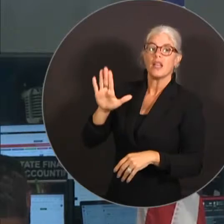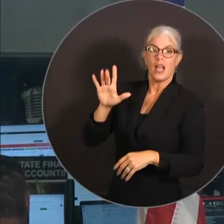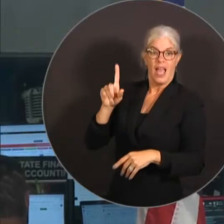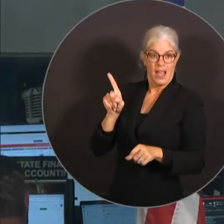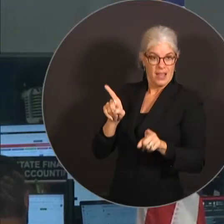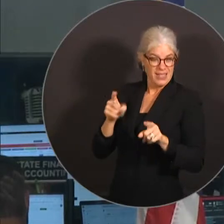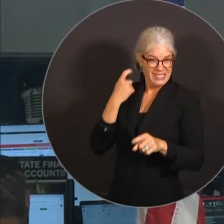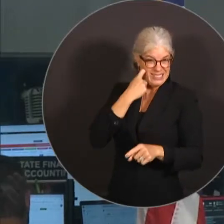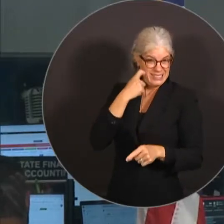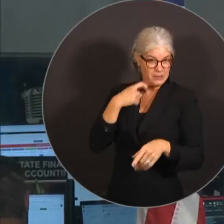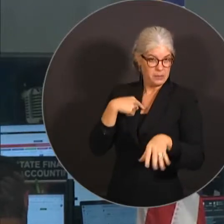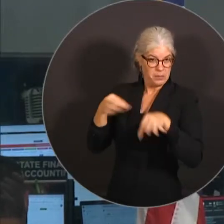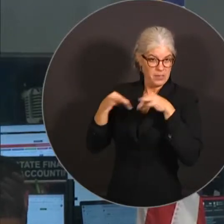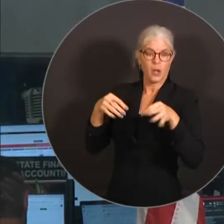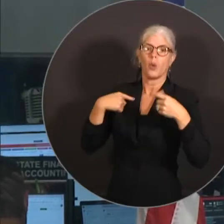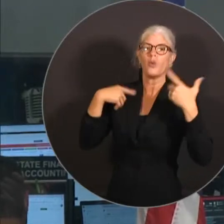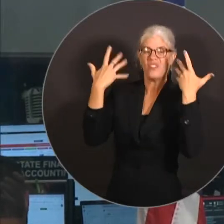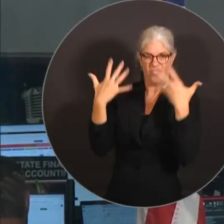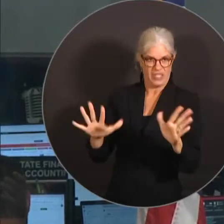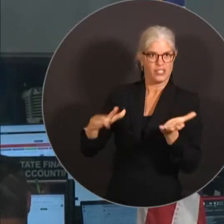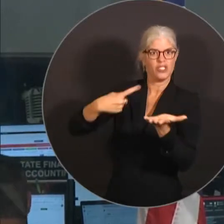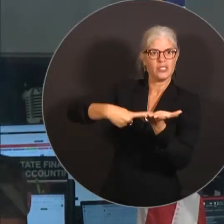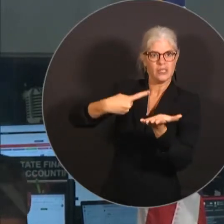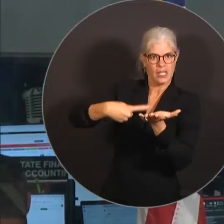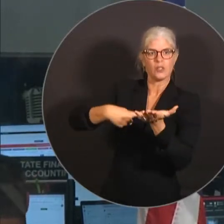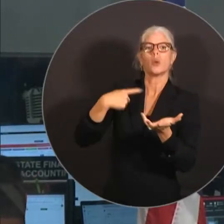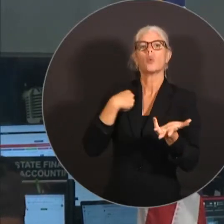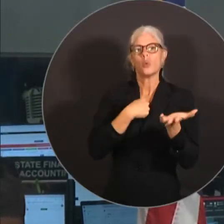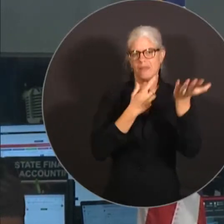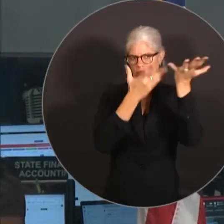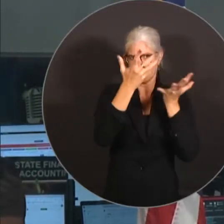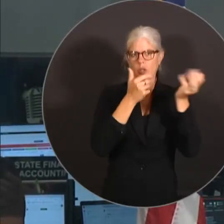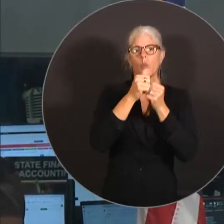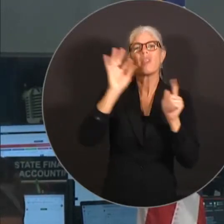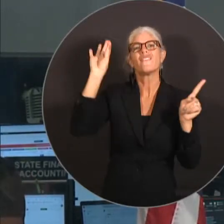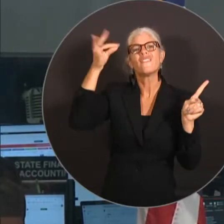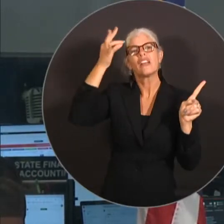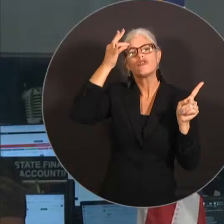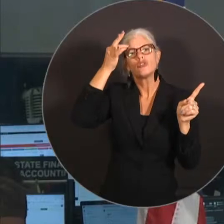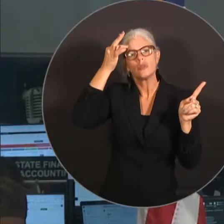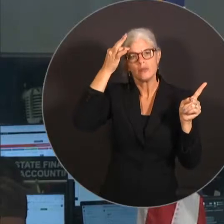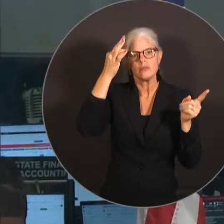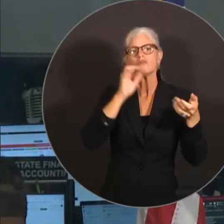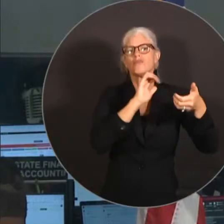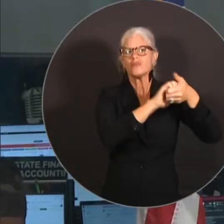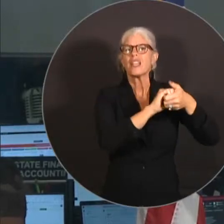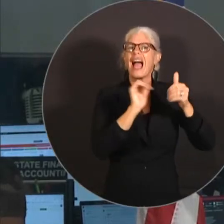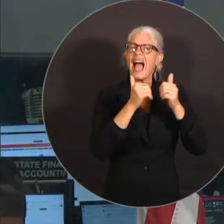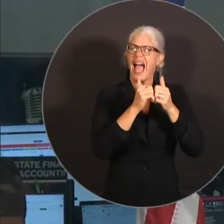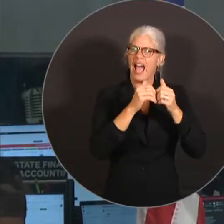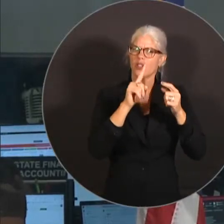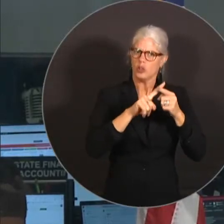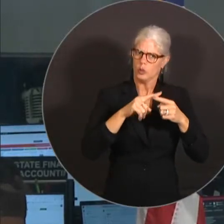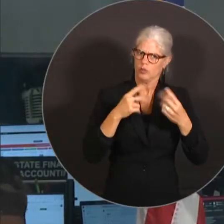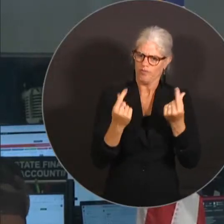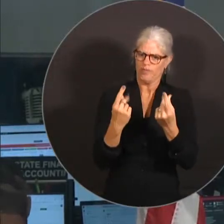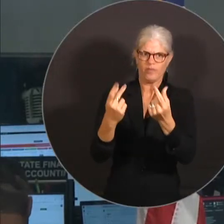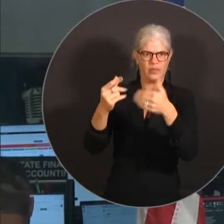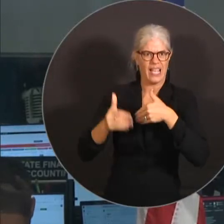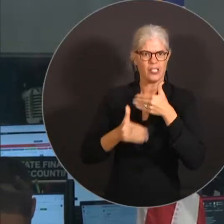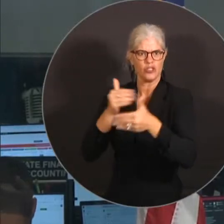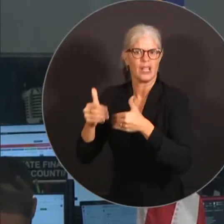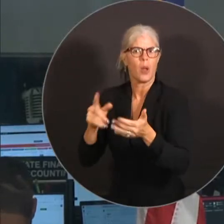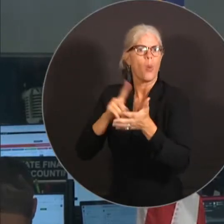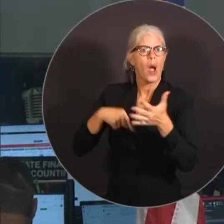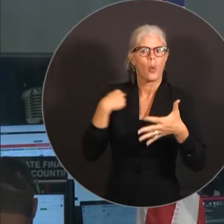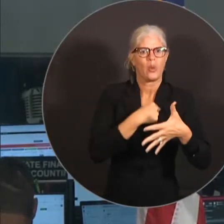been discussing with some of the federal partners about acceleration of what needs to be done if something needs to be done on these ports.